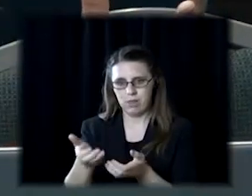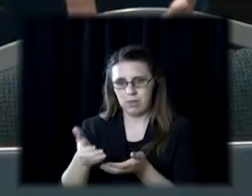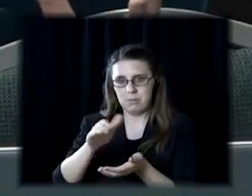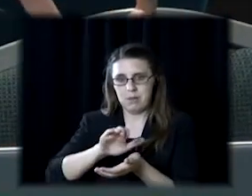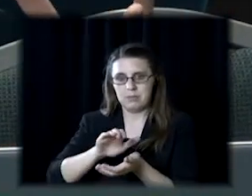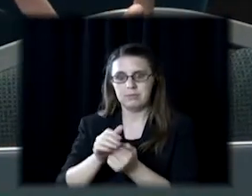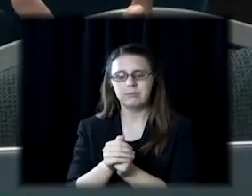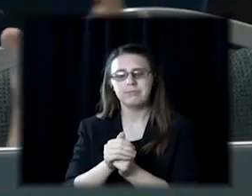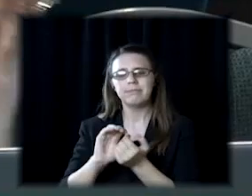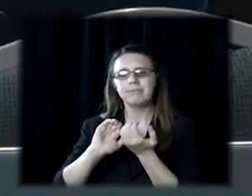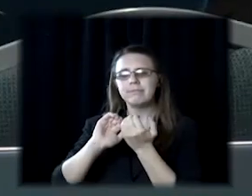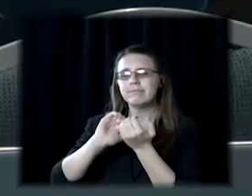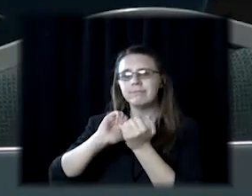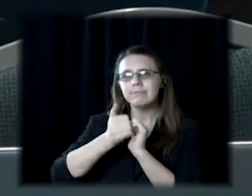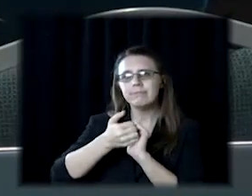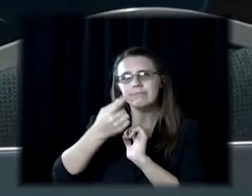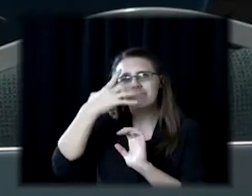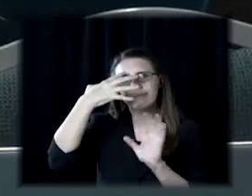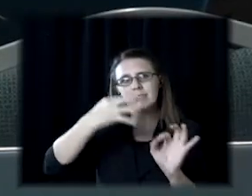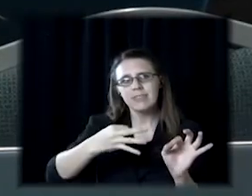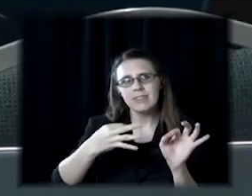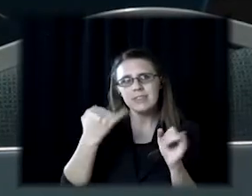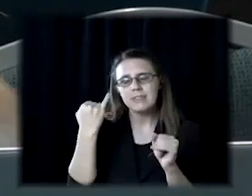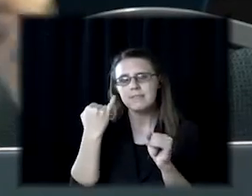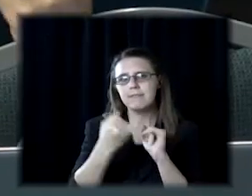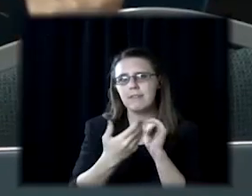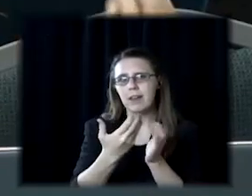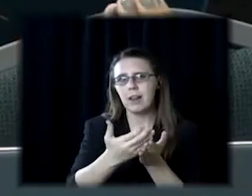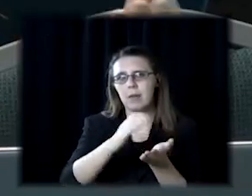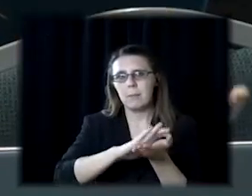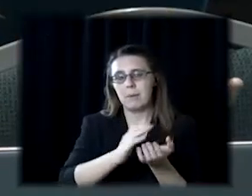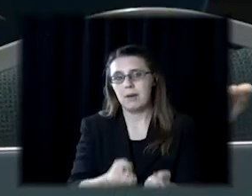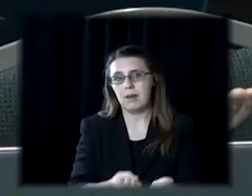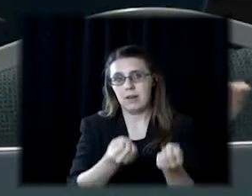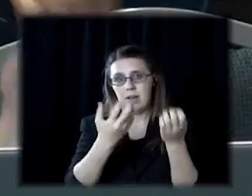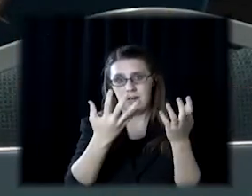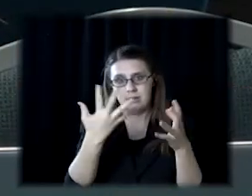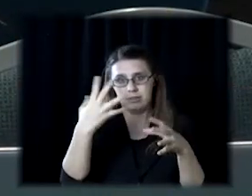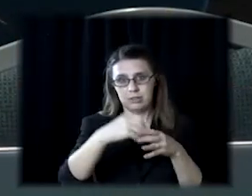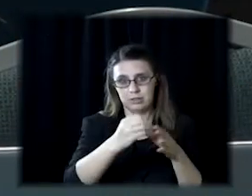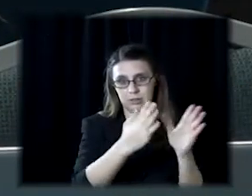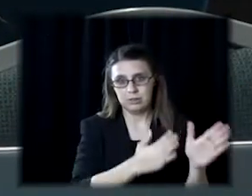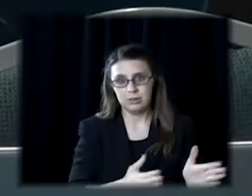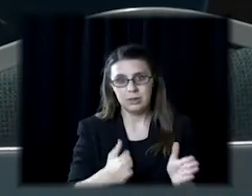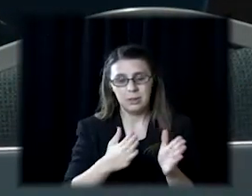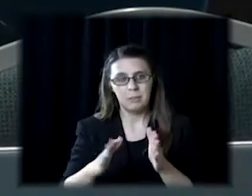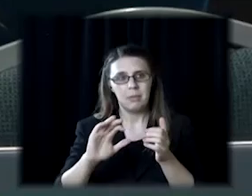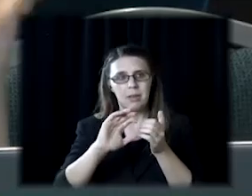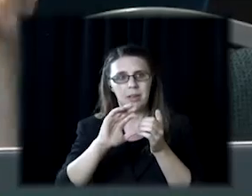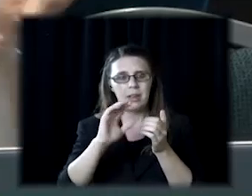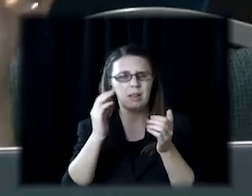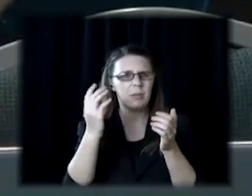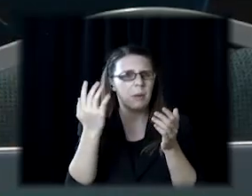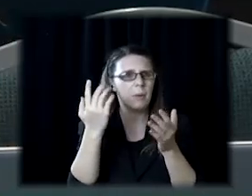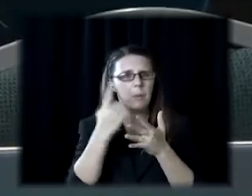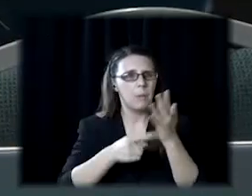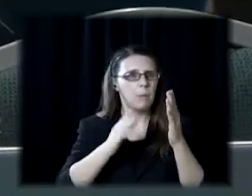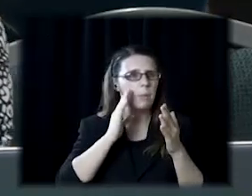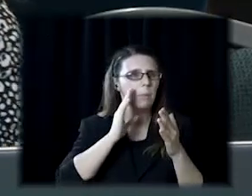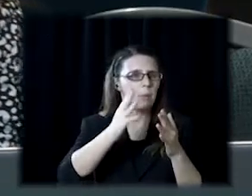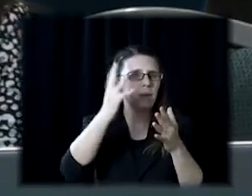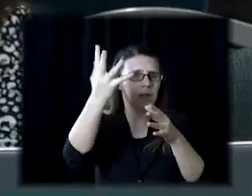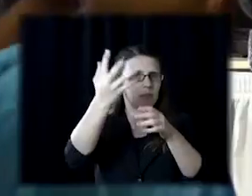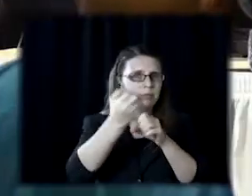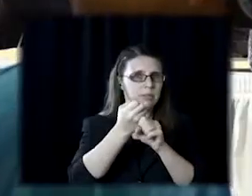decided the final amount that you would include in the plan about what would be received from FEMA, and what are the